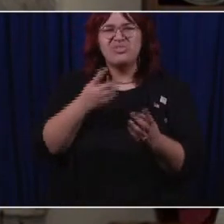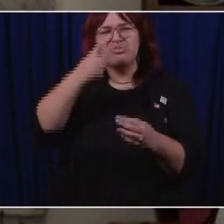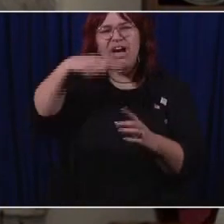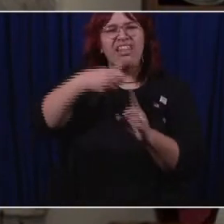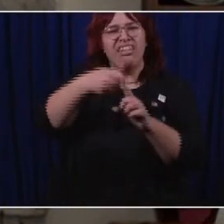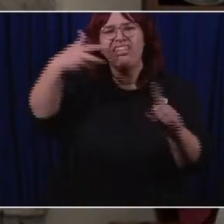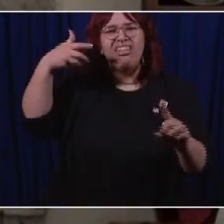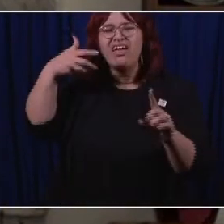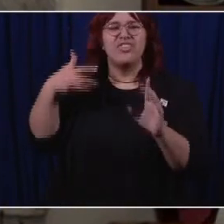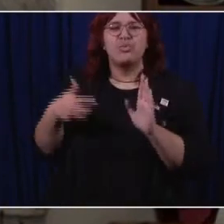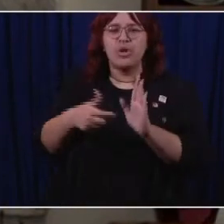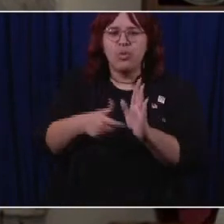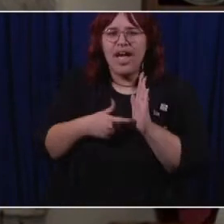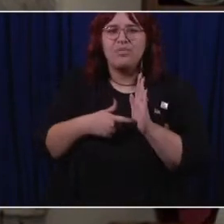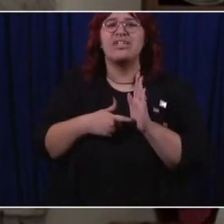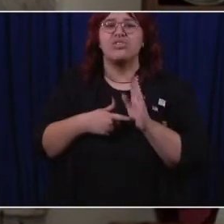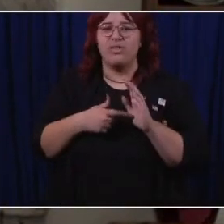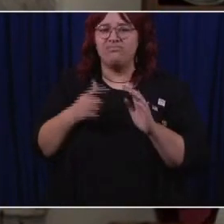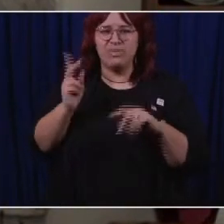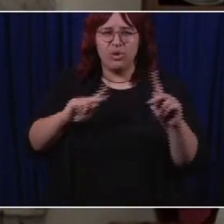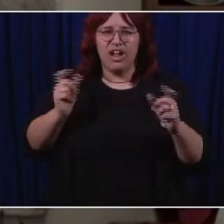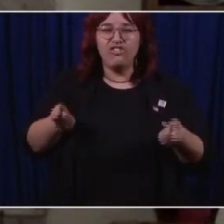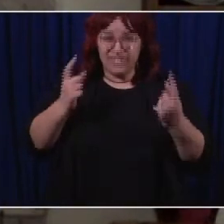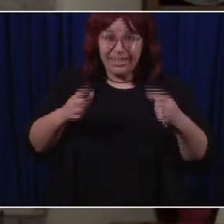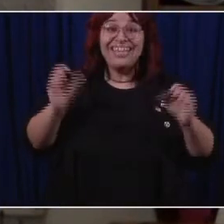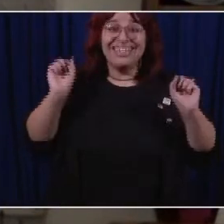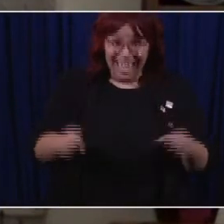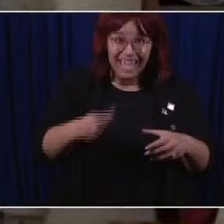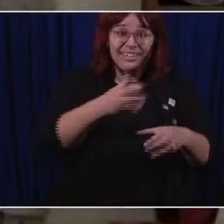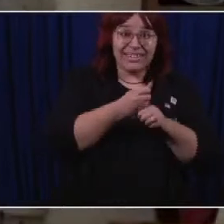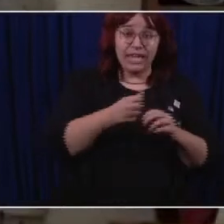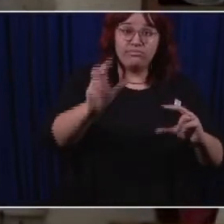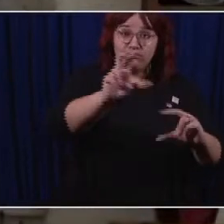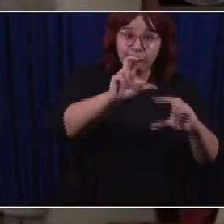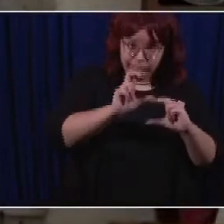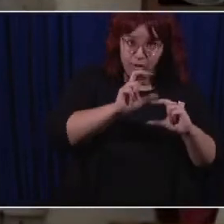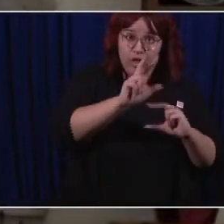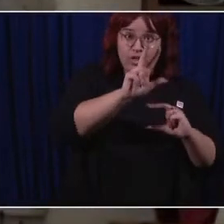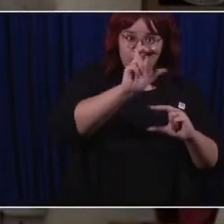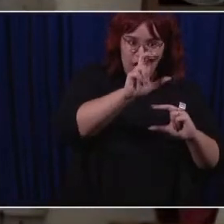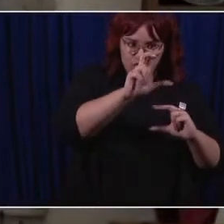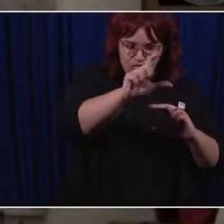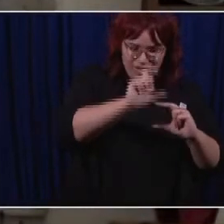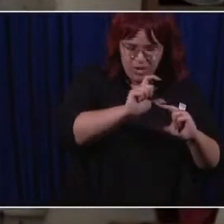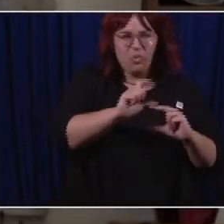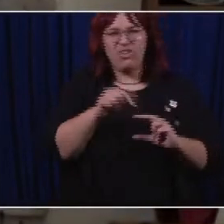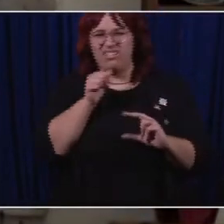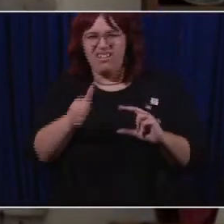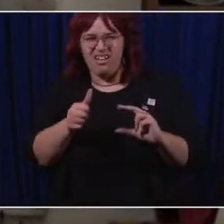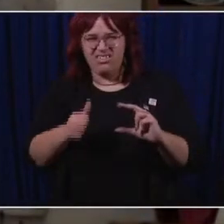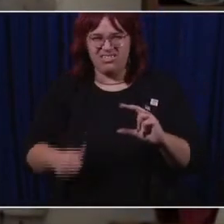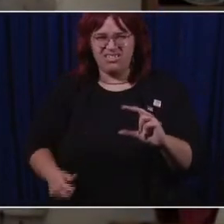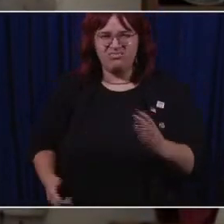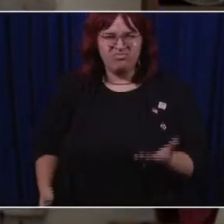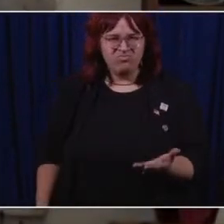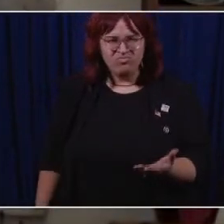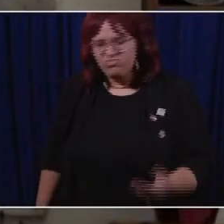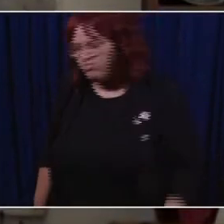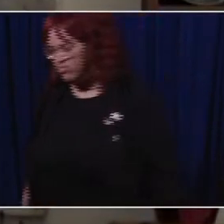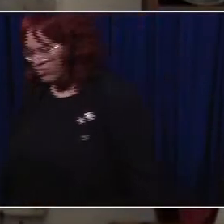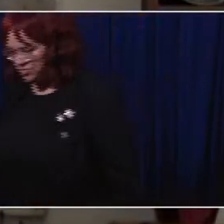the requirements or scheduling on these payments? Thanks. Yeah, again, let me go to the director. Director, you want to take that? Yes, thank you,